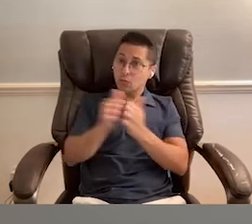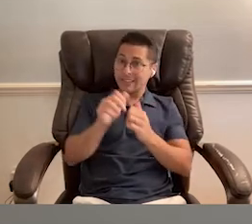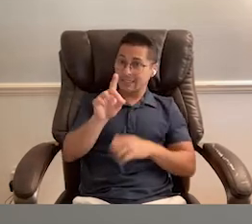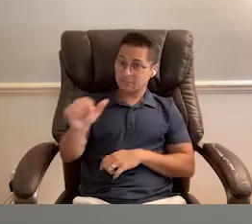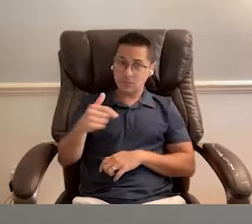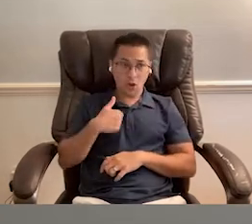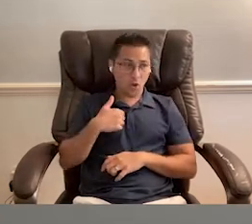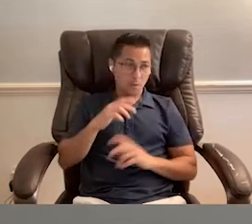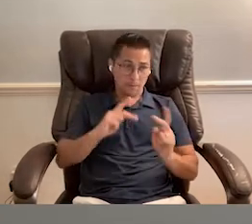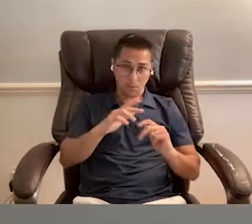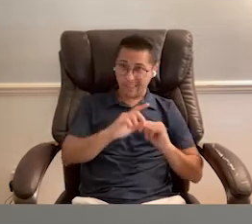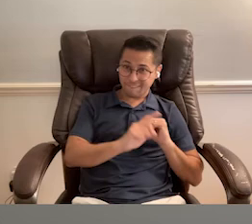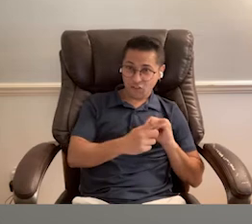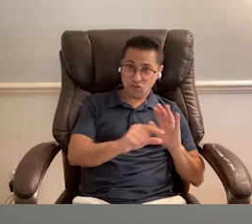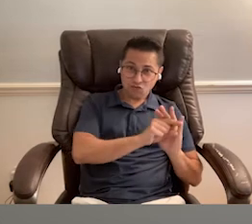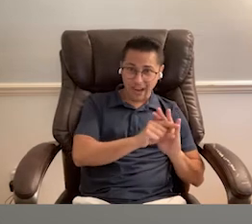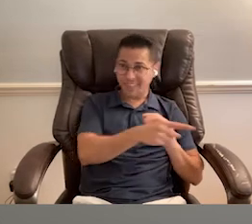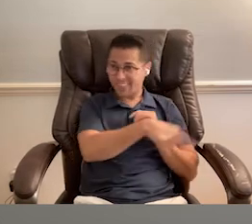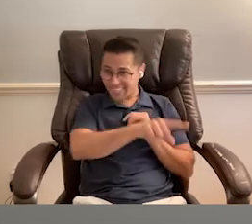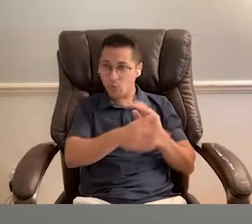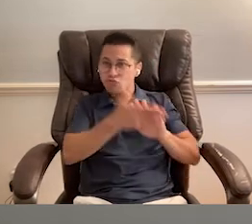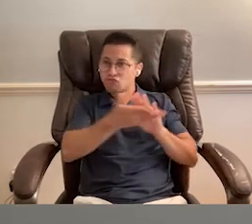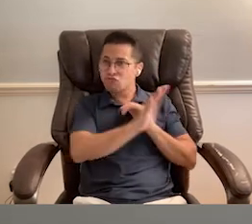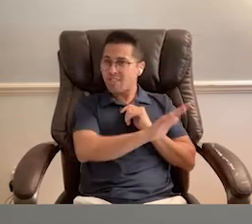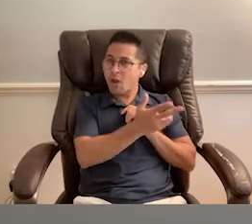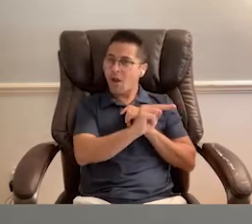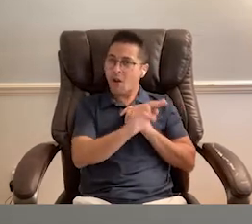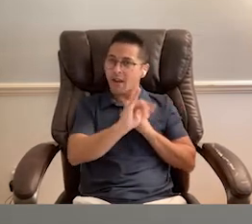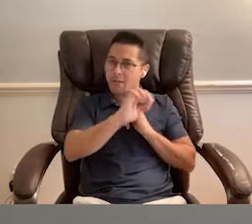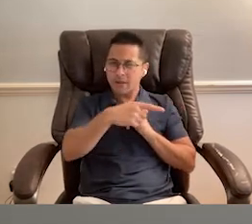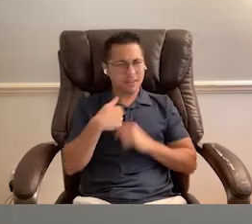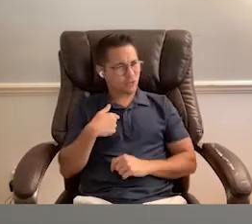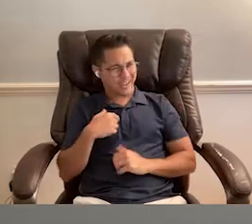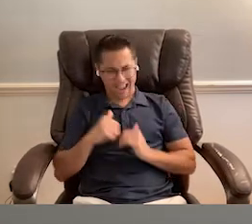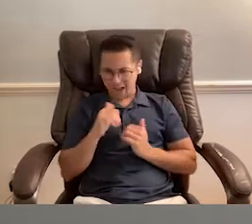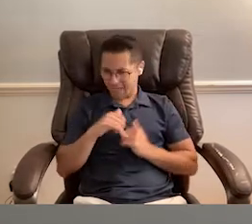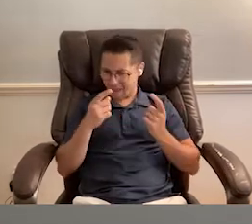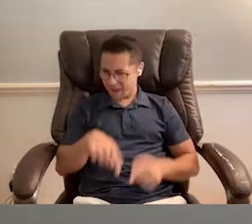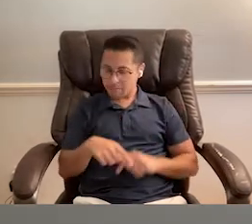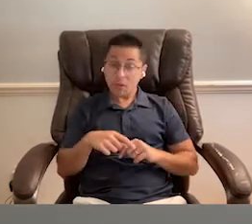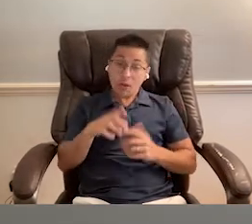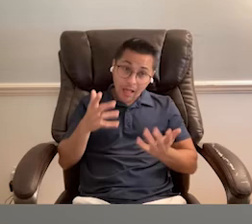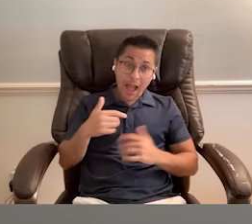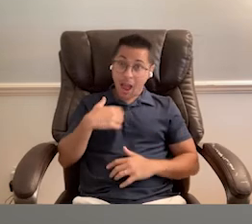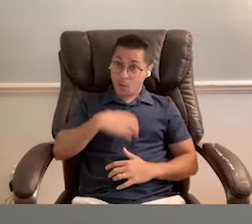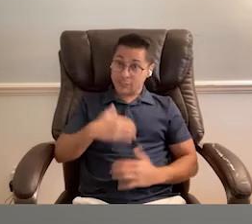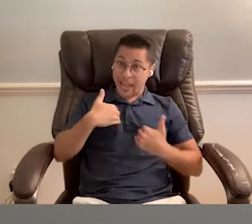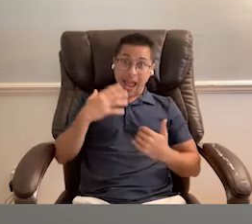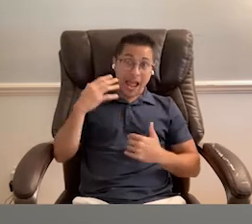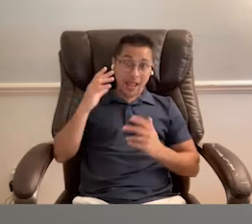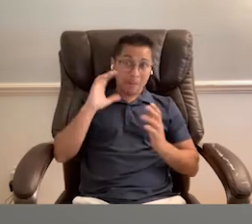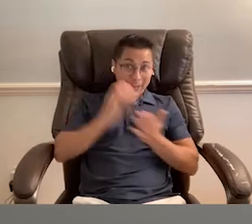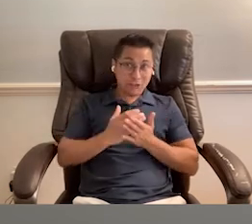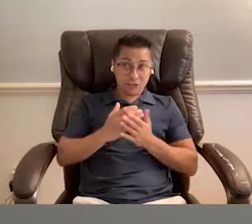I had as young as first graders running their own IEP, and you're like, how in the world did you do that? Well, I wish I had the pictures of the